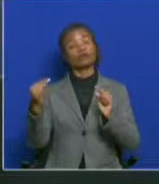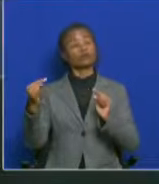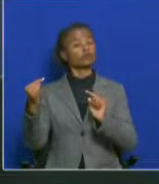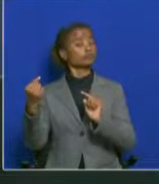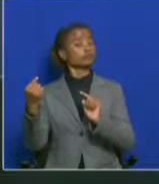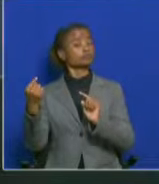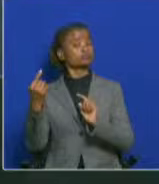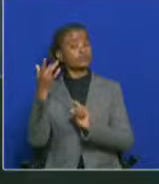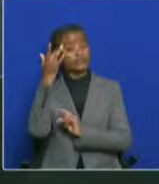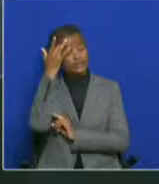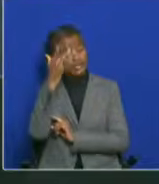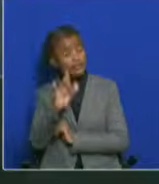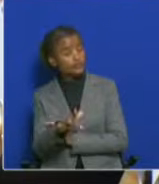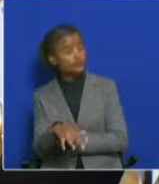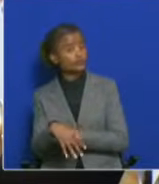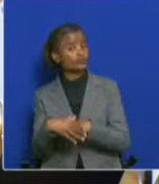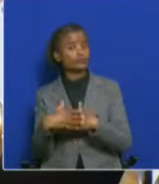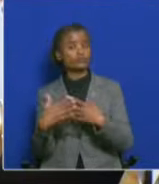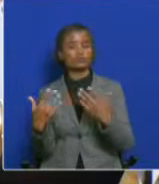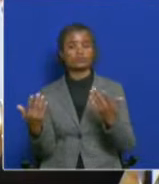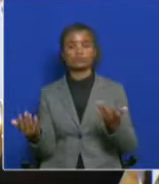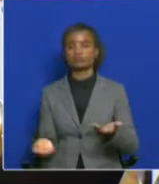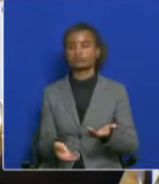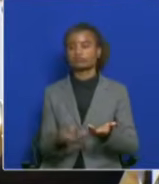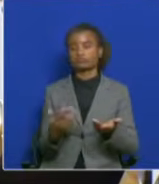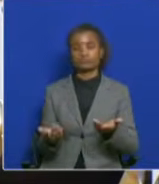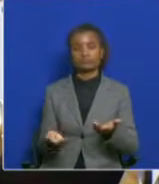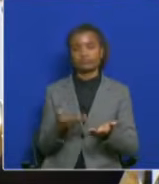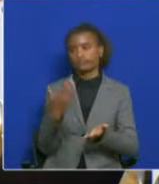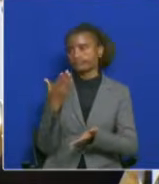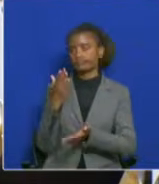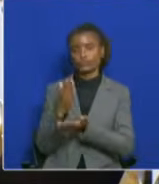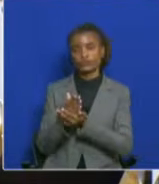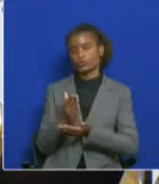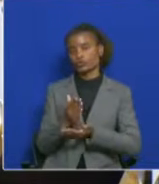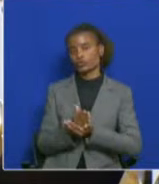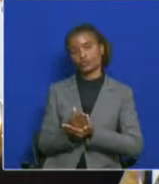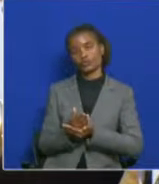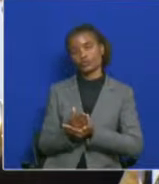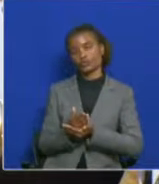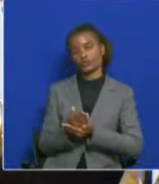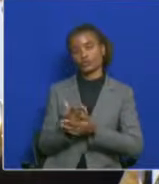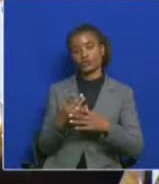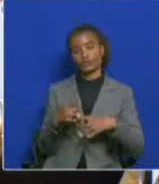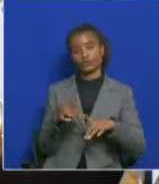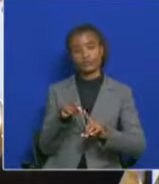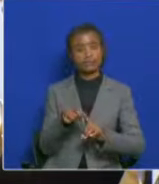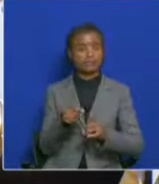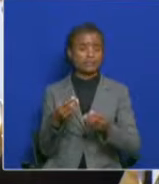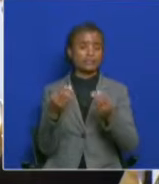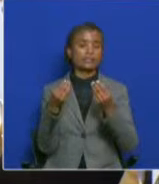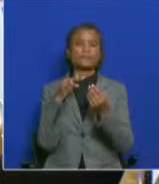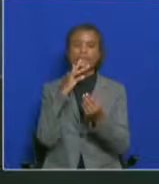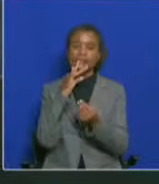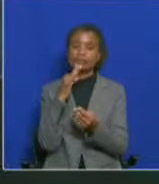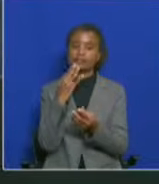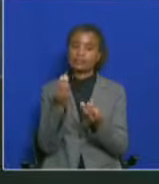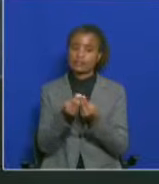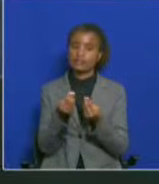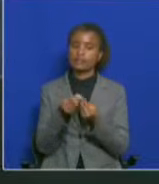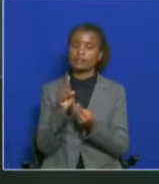you know, I can't say for sure, Chair, but it is something that needs to be done. Okay. In